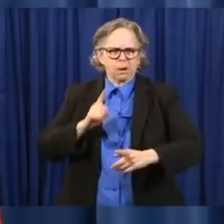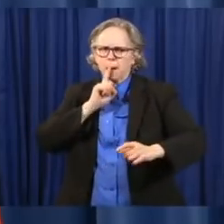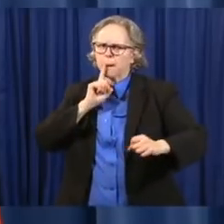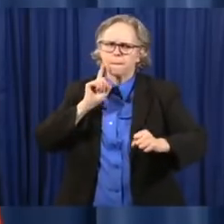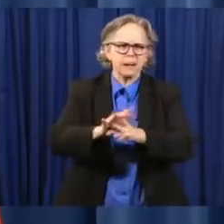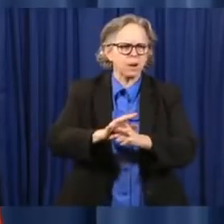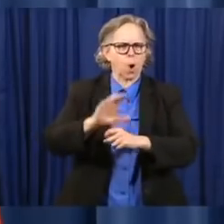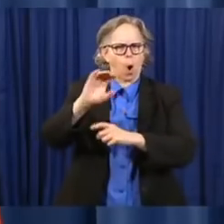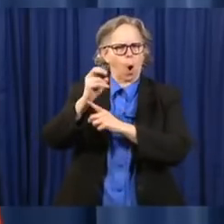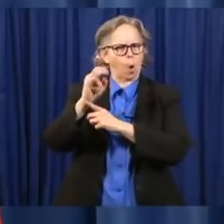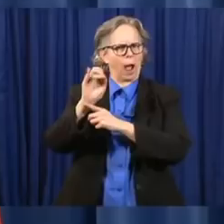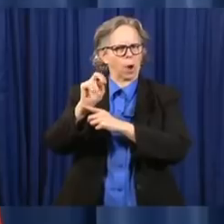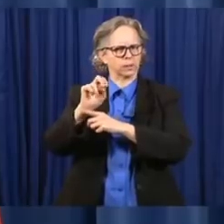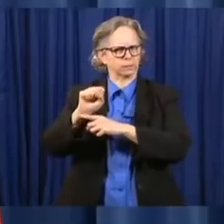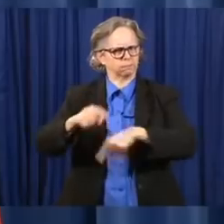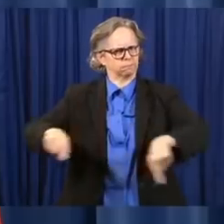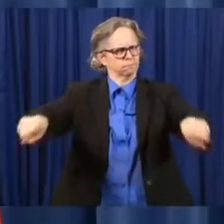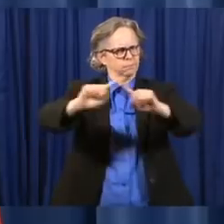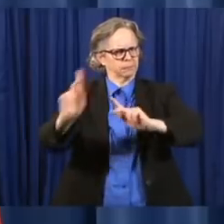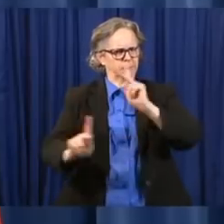Library Professionals Week.